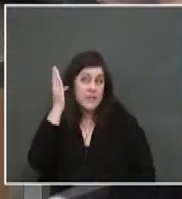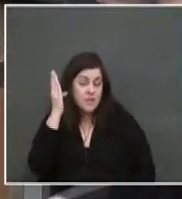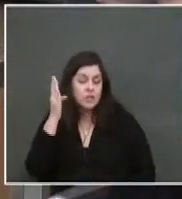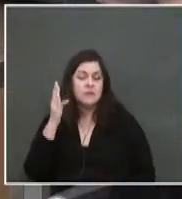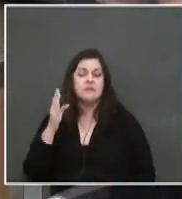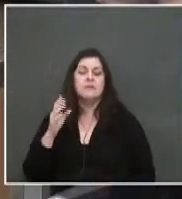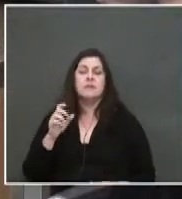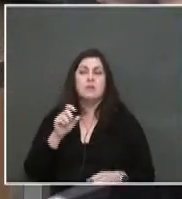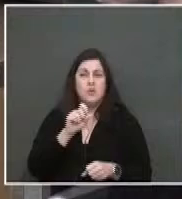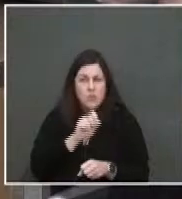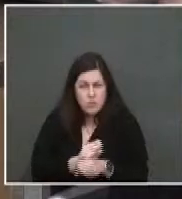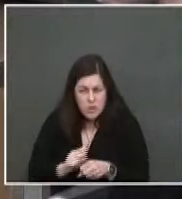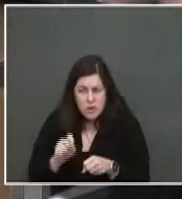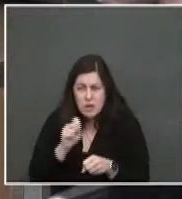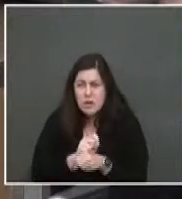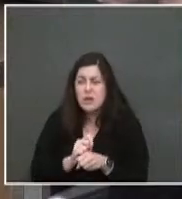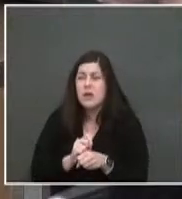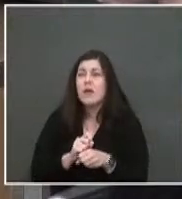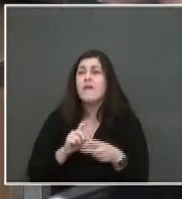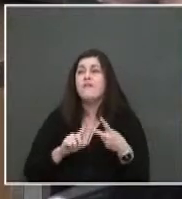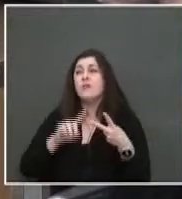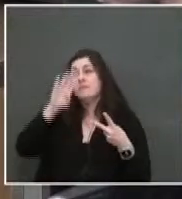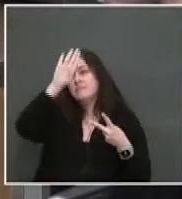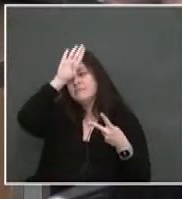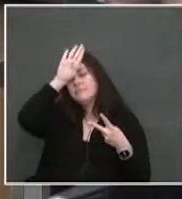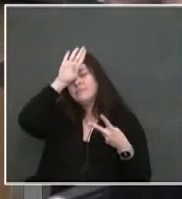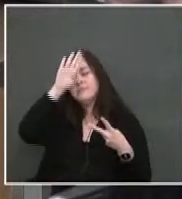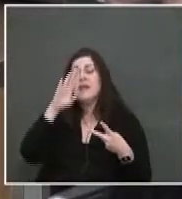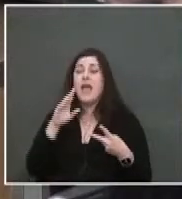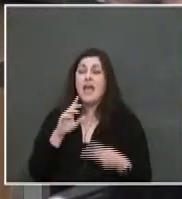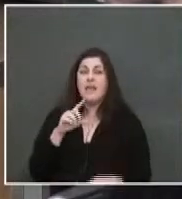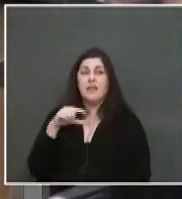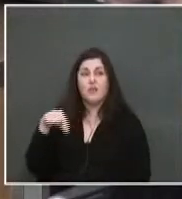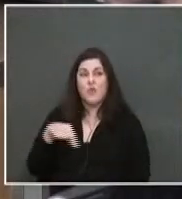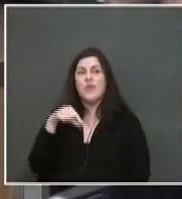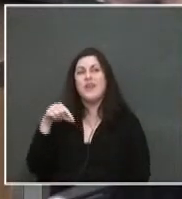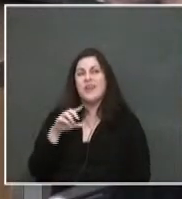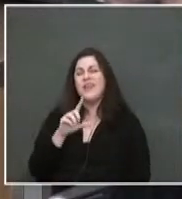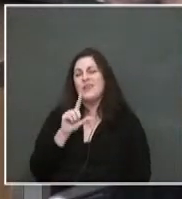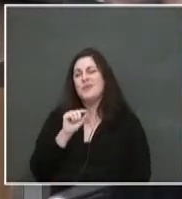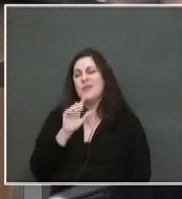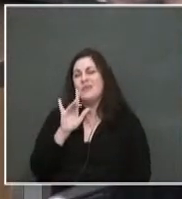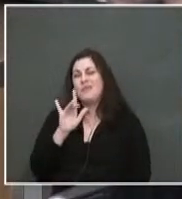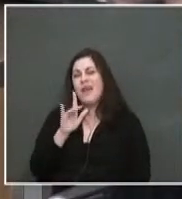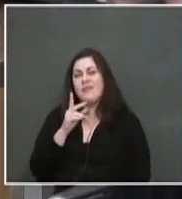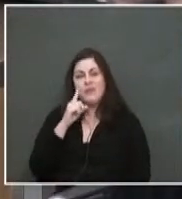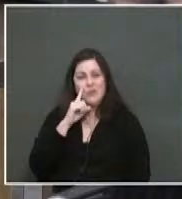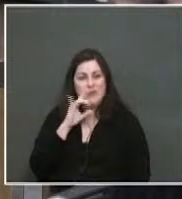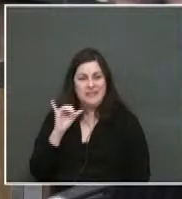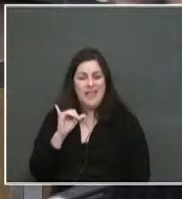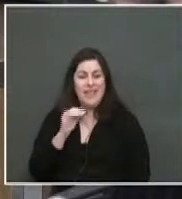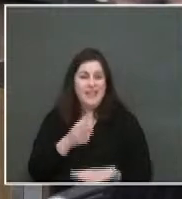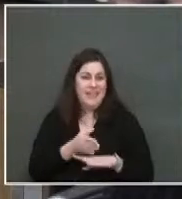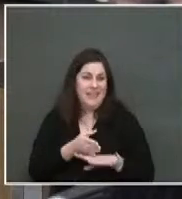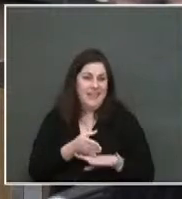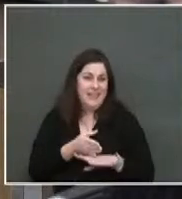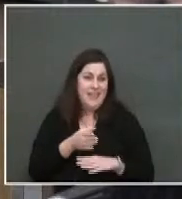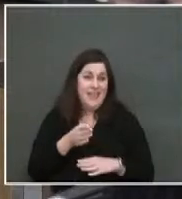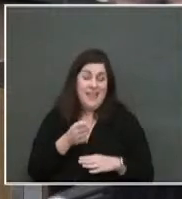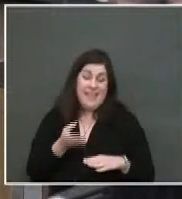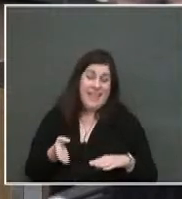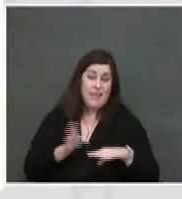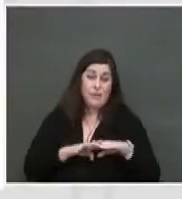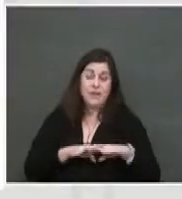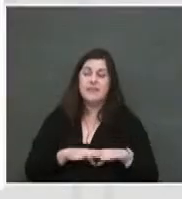My first question, Chief Fausto, was on, in the first quarter of 2025, it looks like increase in nearly 700